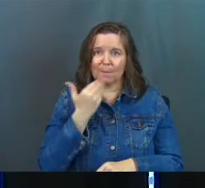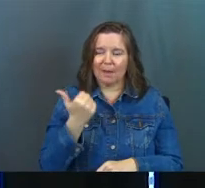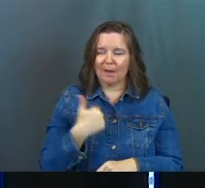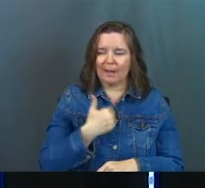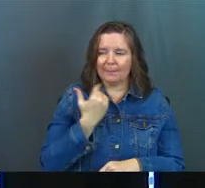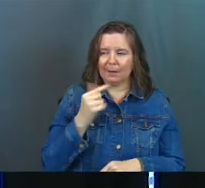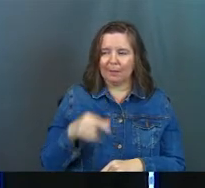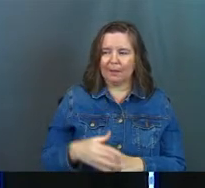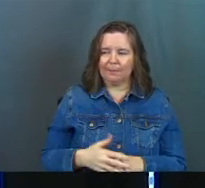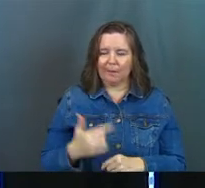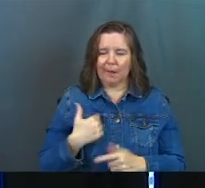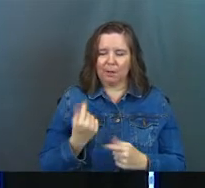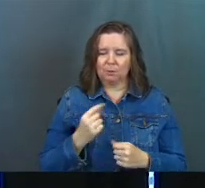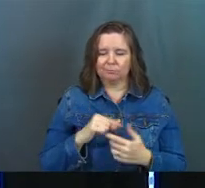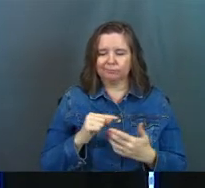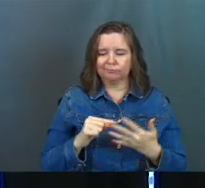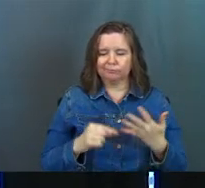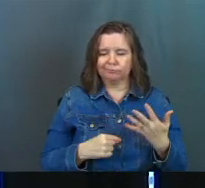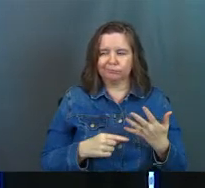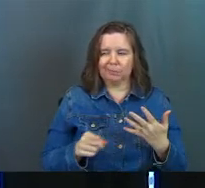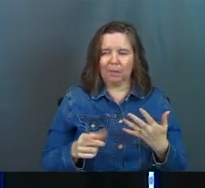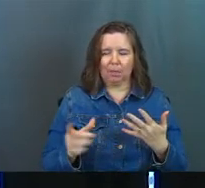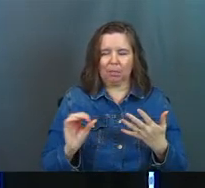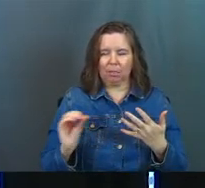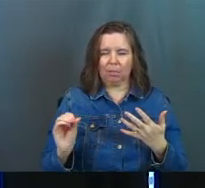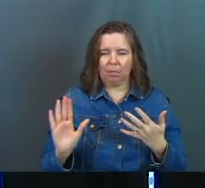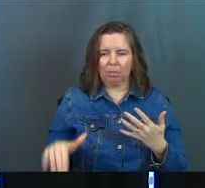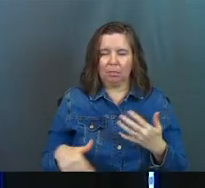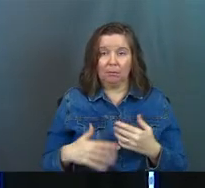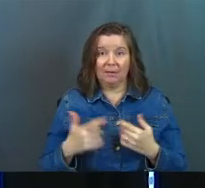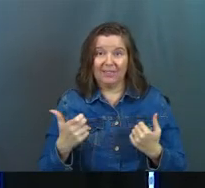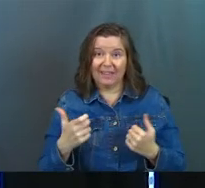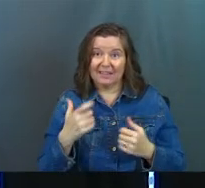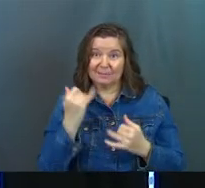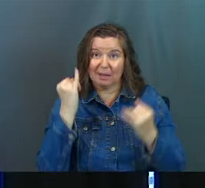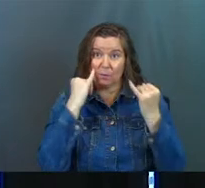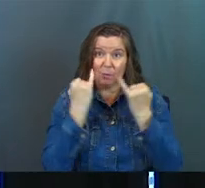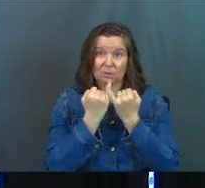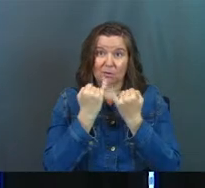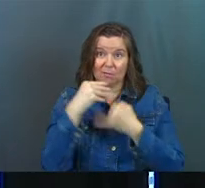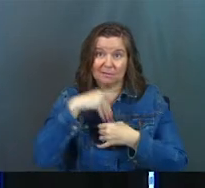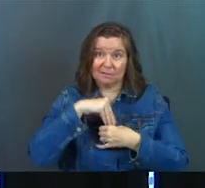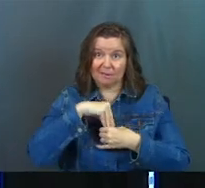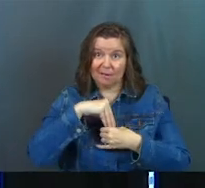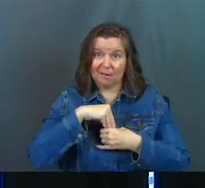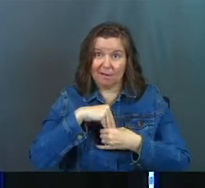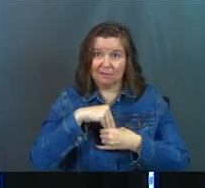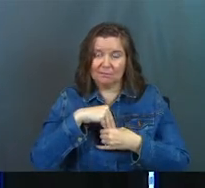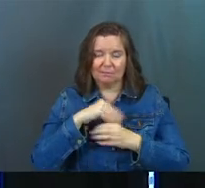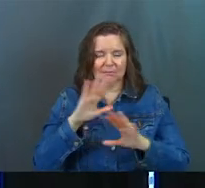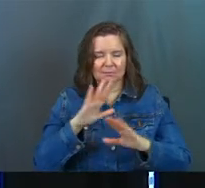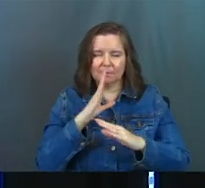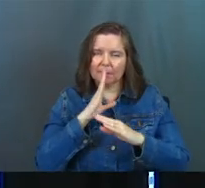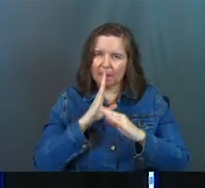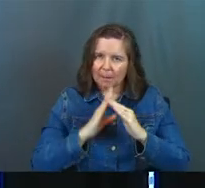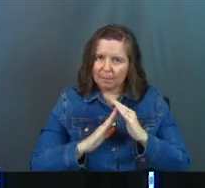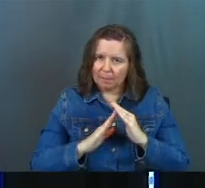better spouse than they are. This is big for a lot of us, right? Be humble.